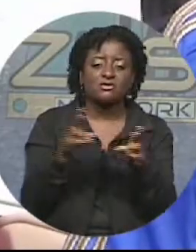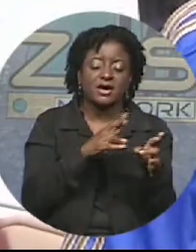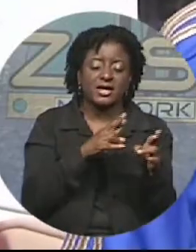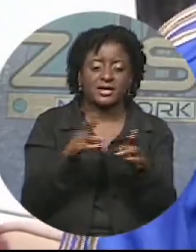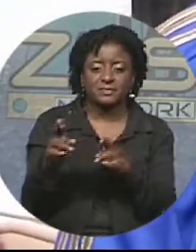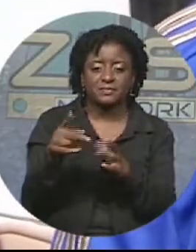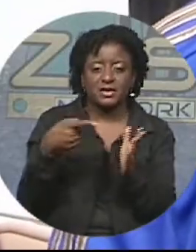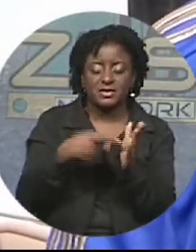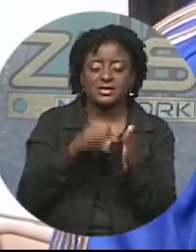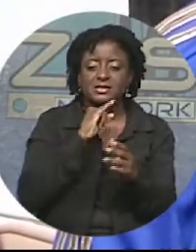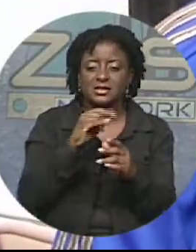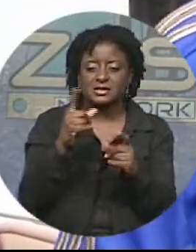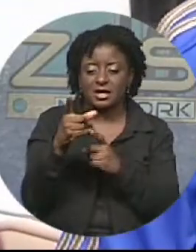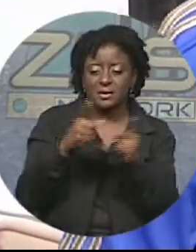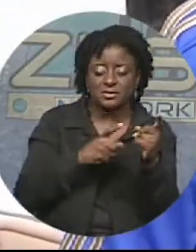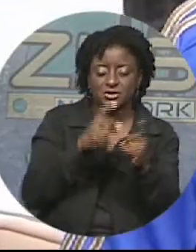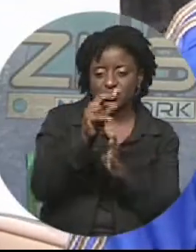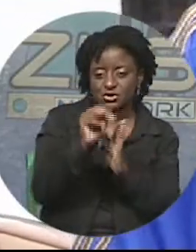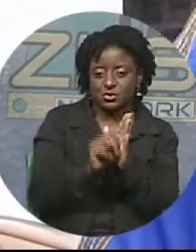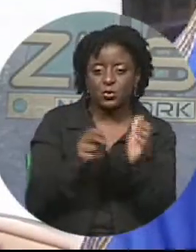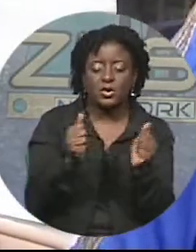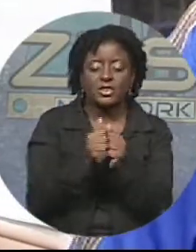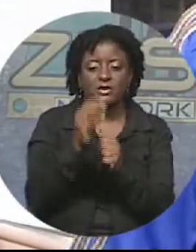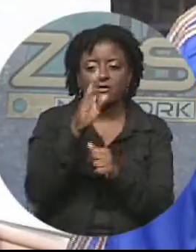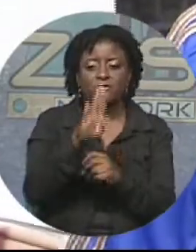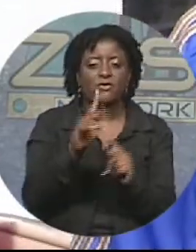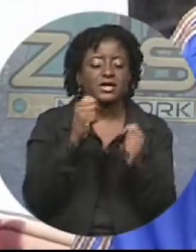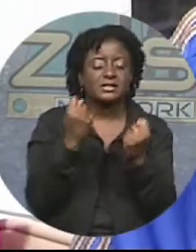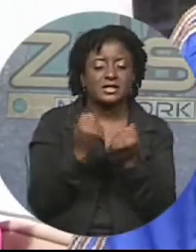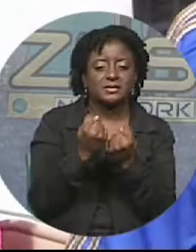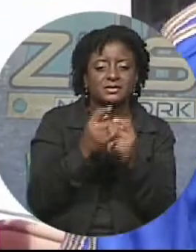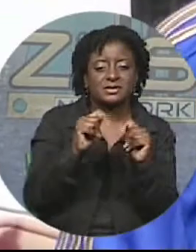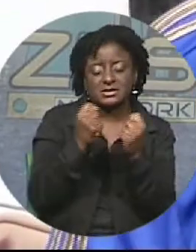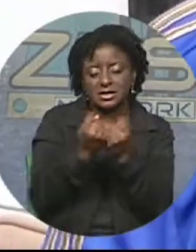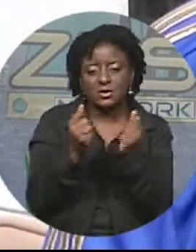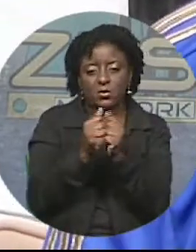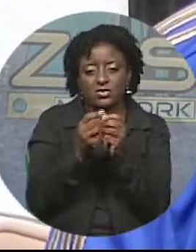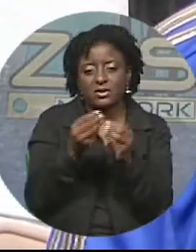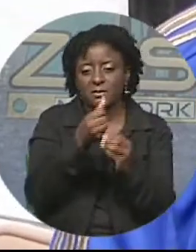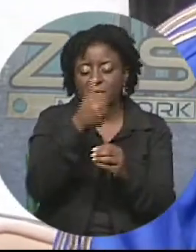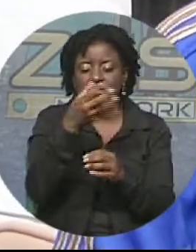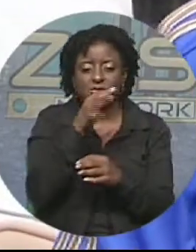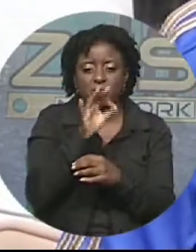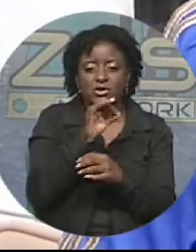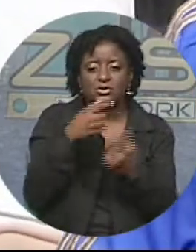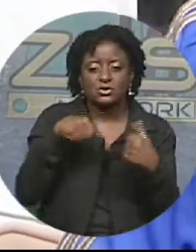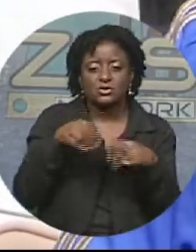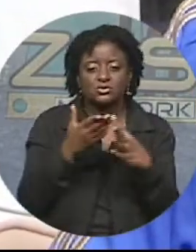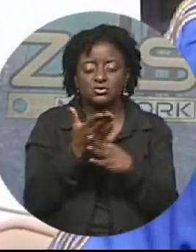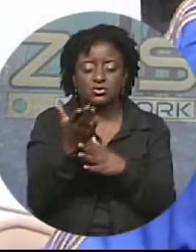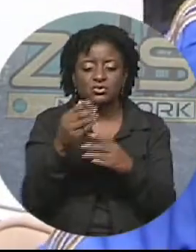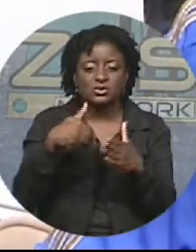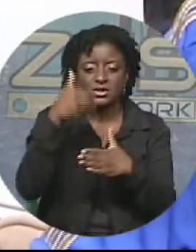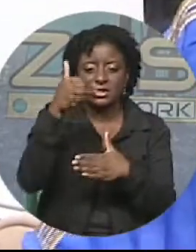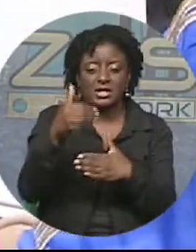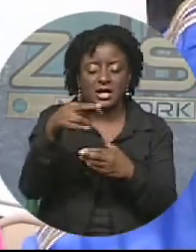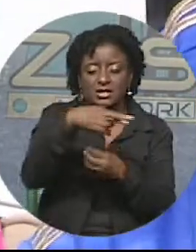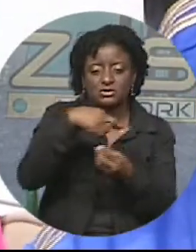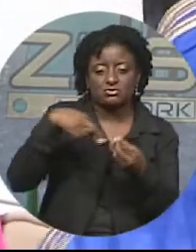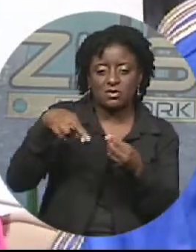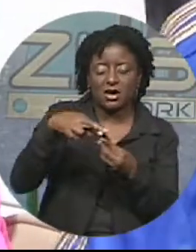a competition with 4 teams, and the team that gets the most points goes through to the next round, and the team that